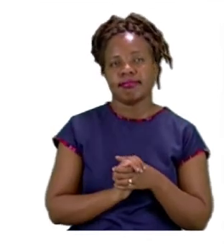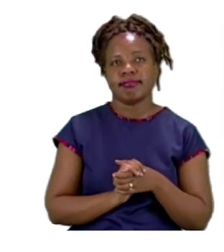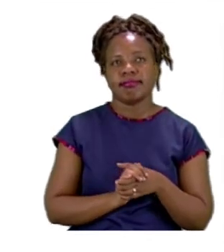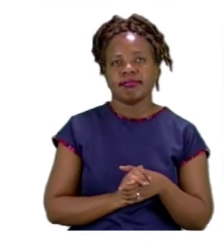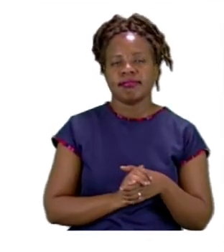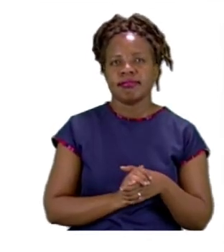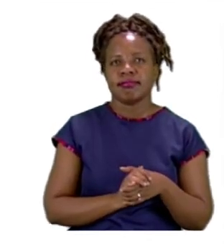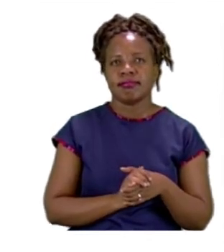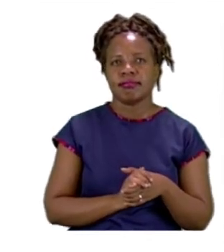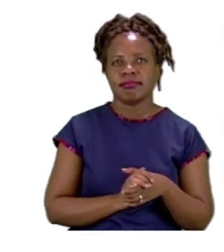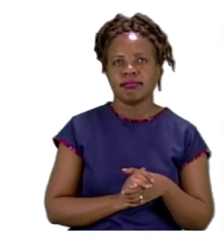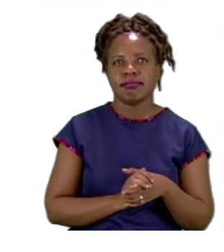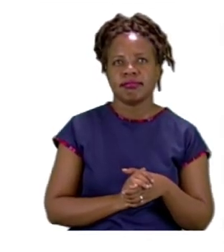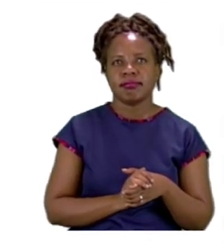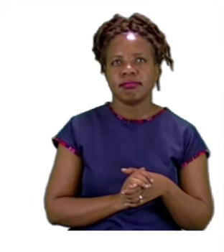first